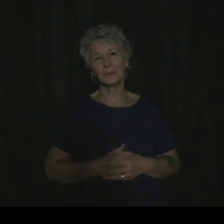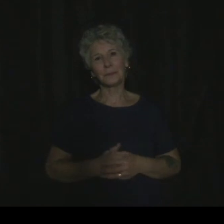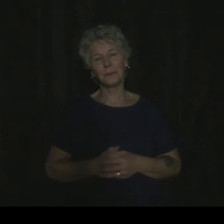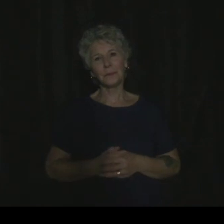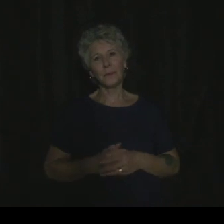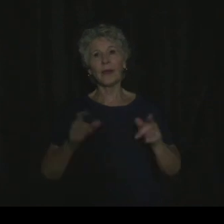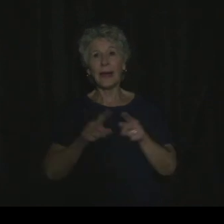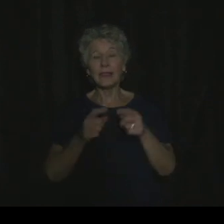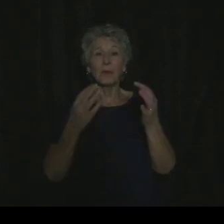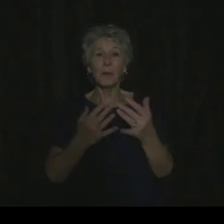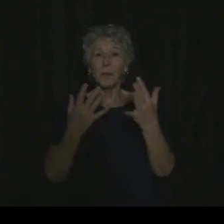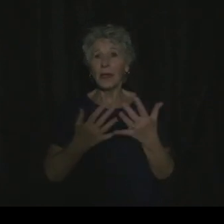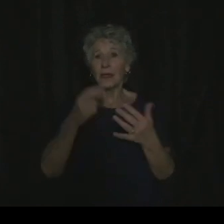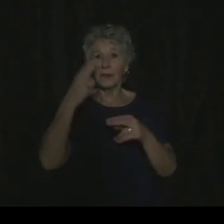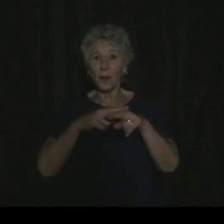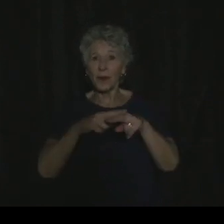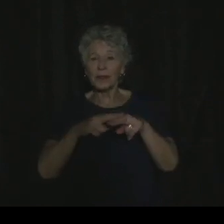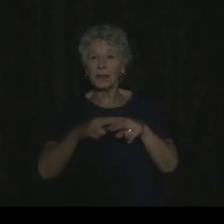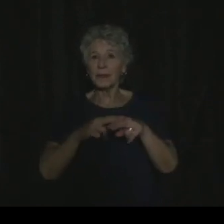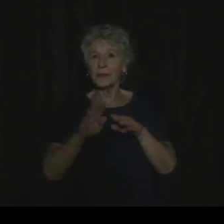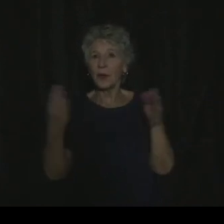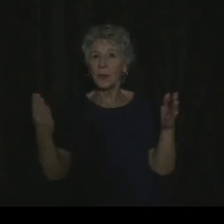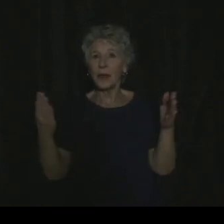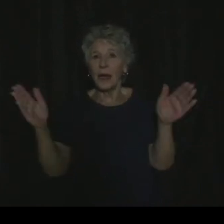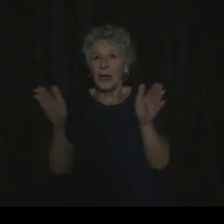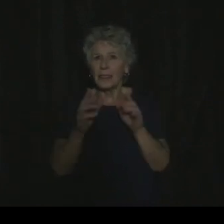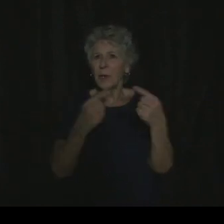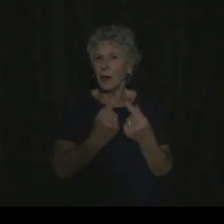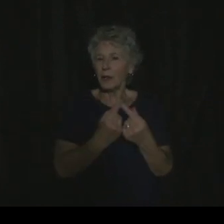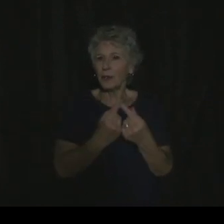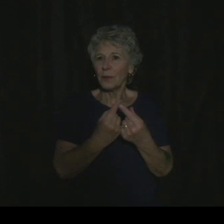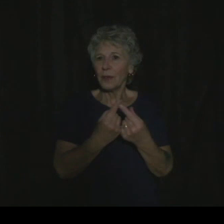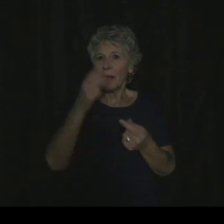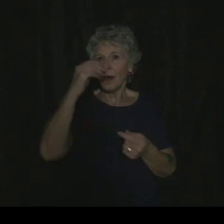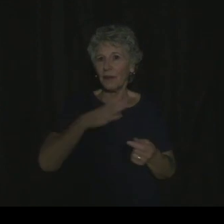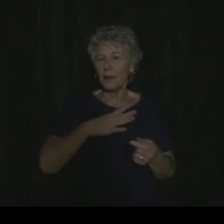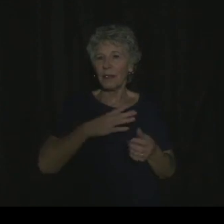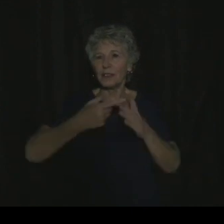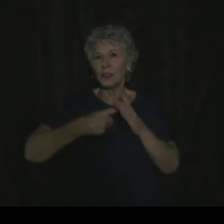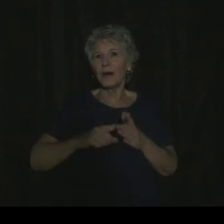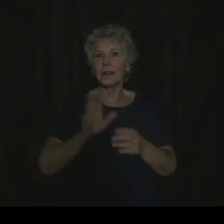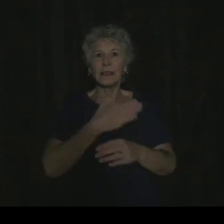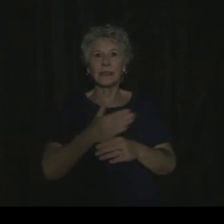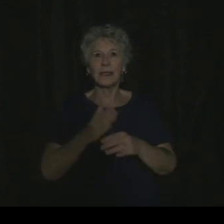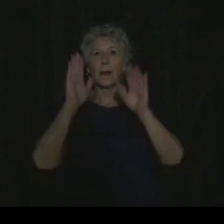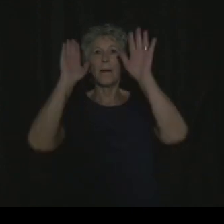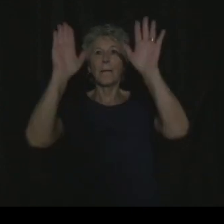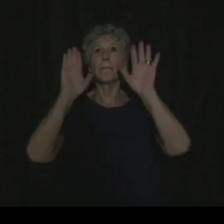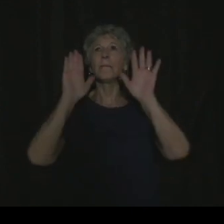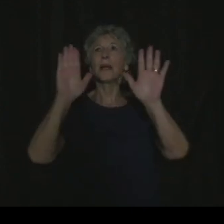as we were waiting for the subway to open, a small group of men down along the tracks started to sing Amazing Grace.